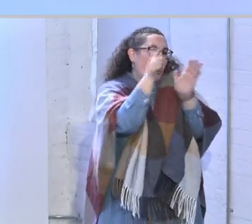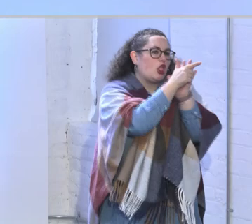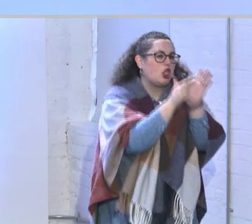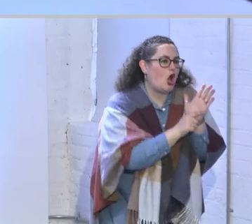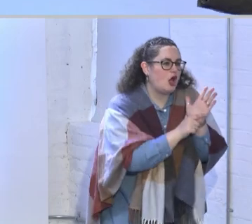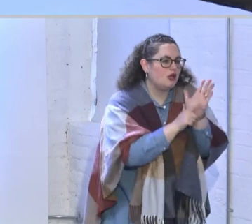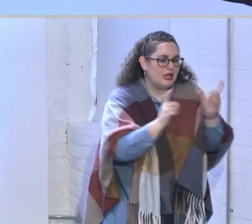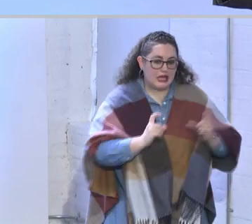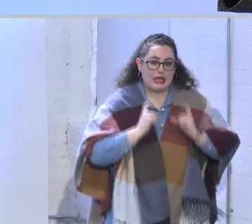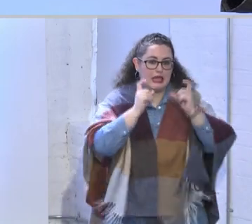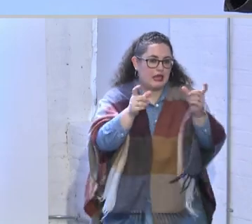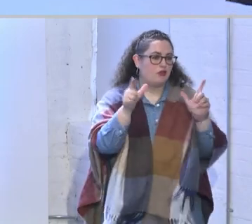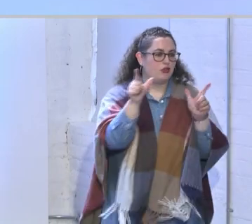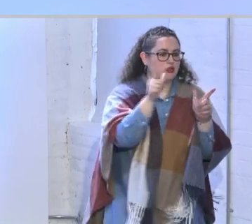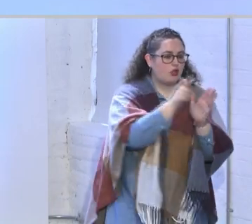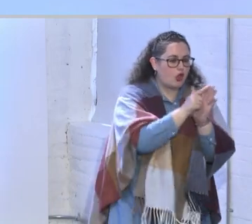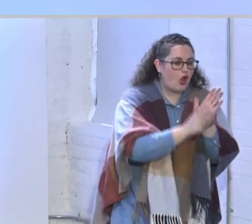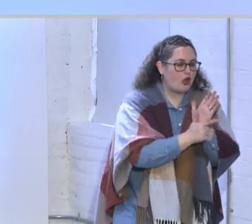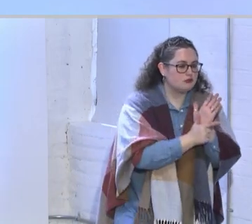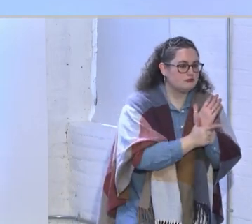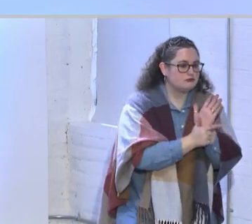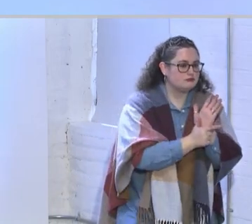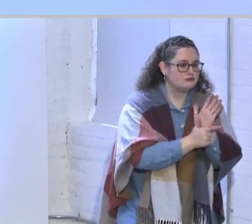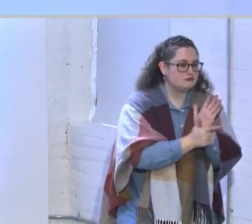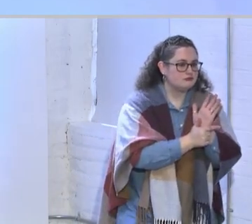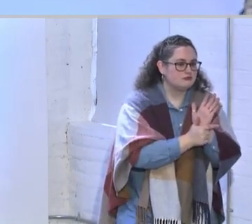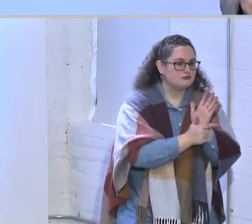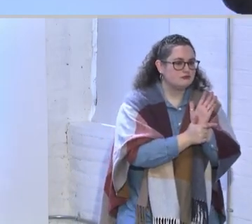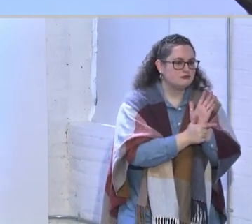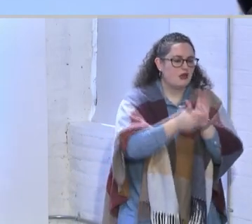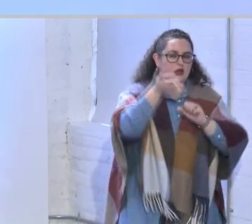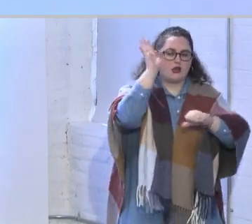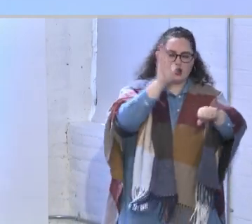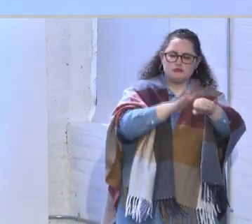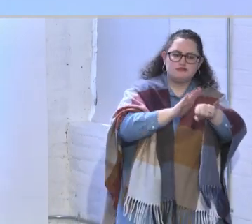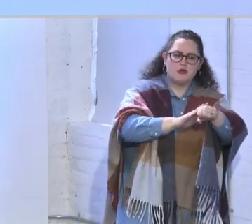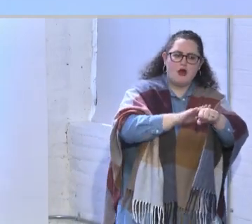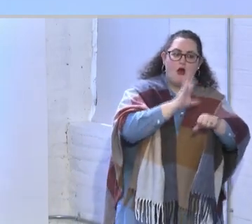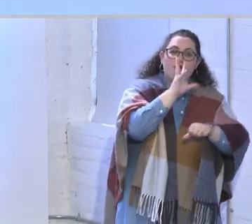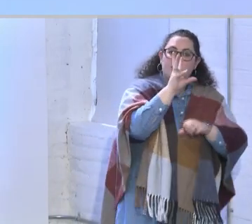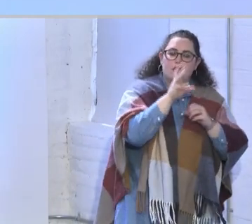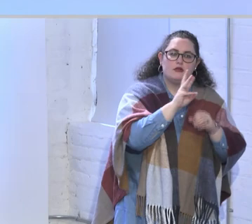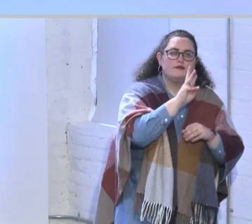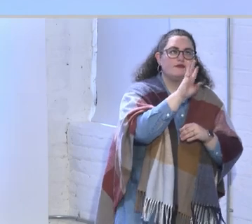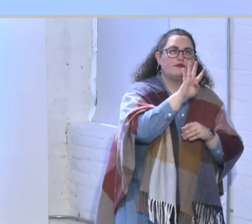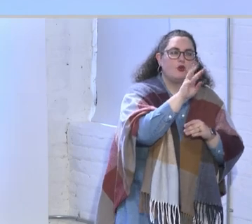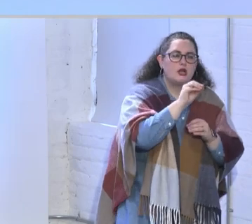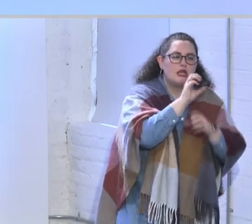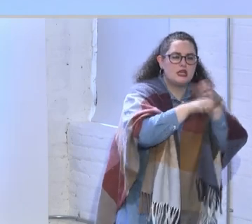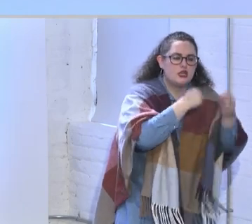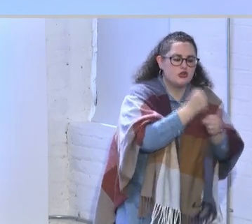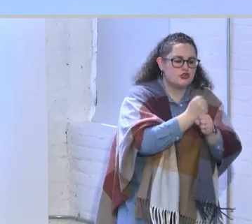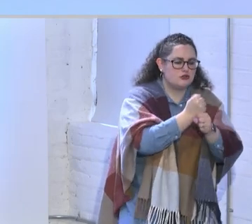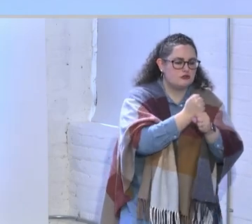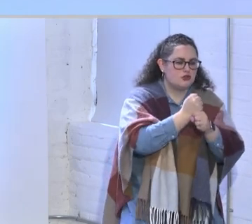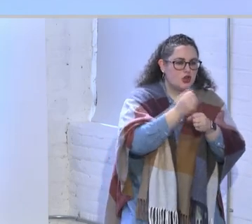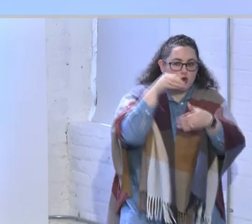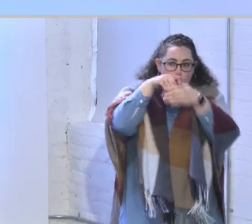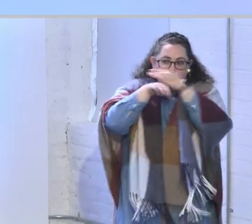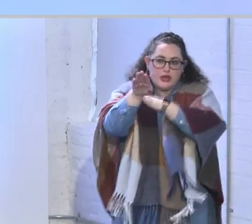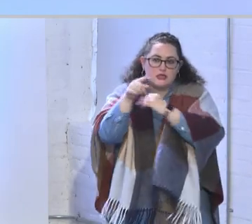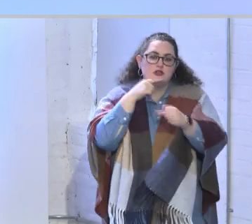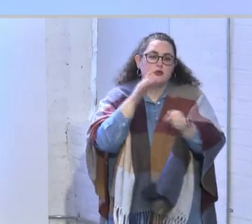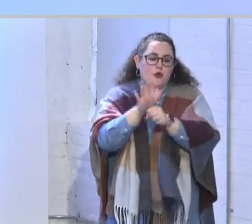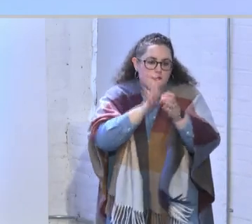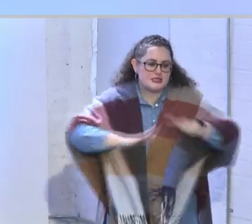of the law. It's the book of Deuteronomy. All it is God going like, hey, it was 40 years. You're getting ready to go in now. And so I want to